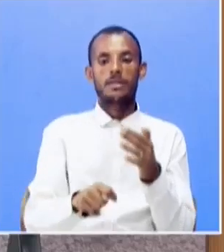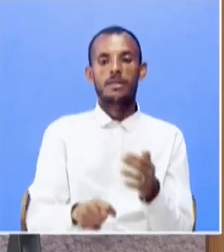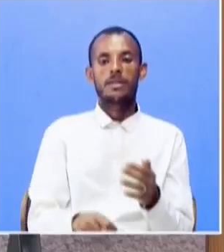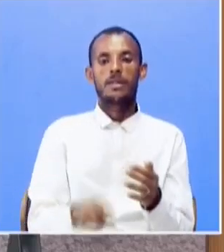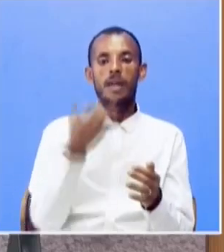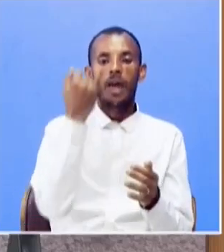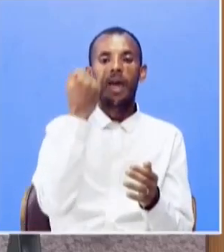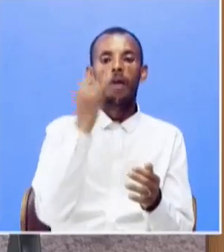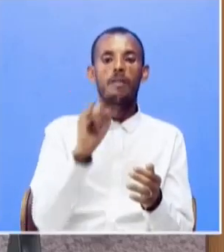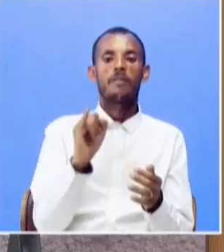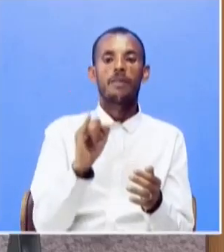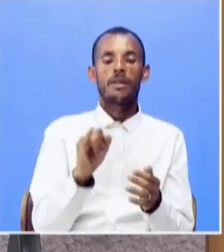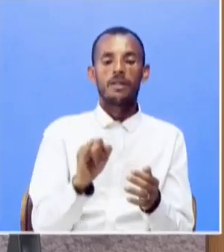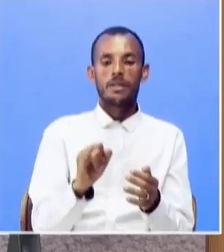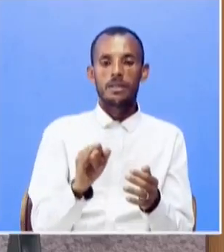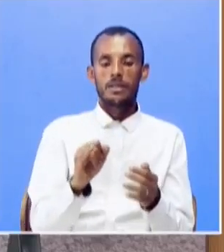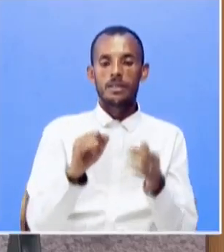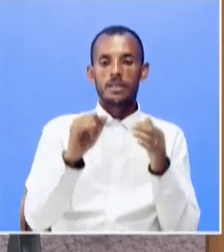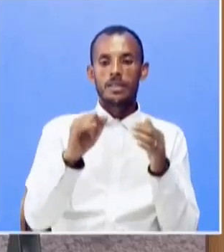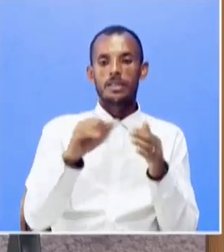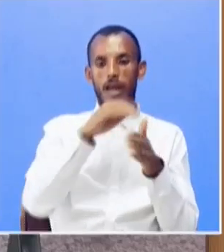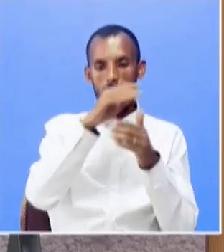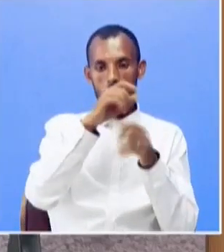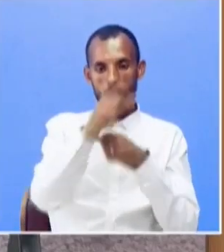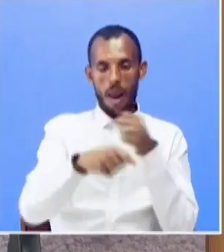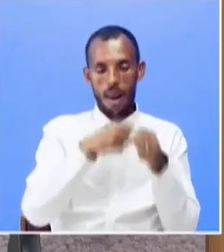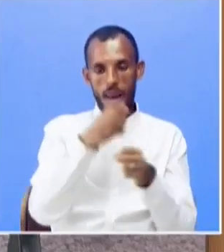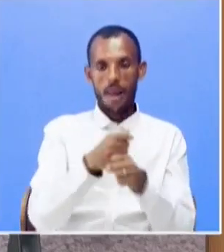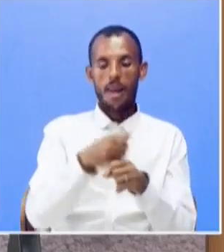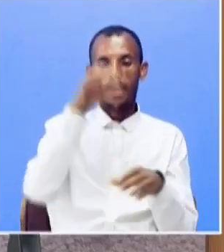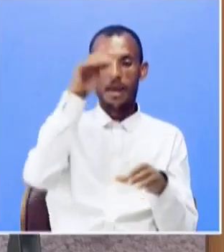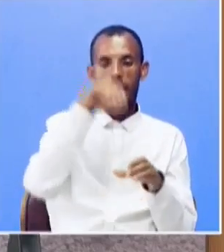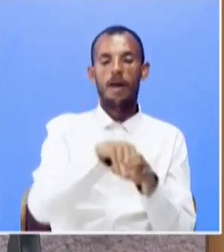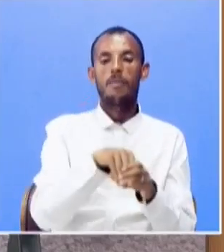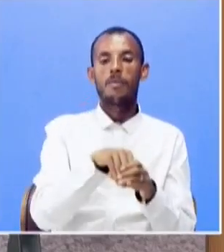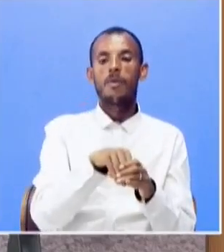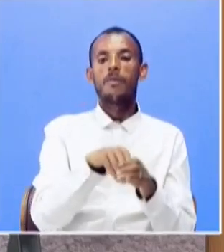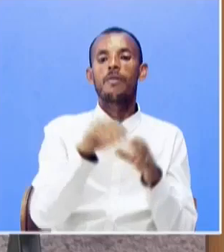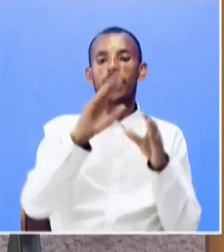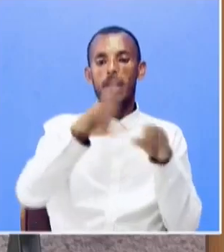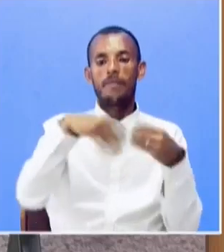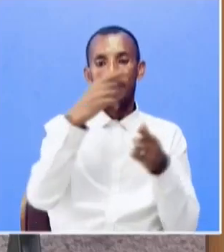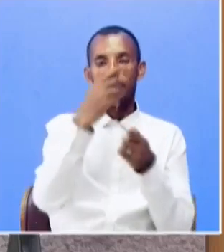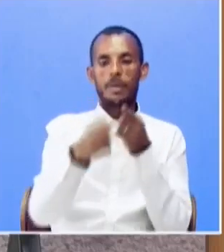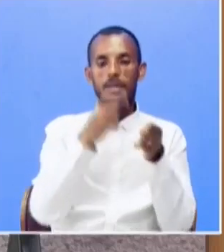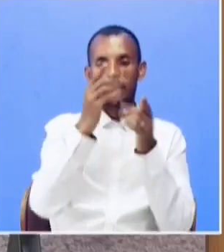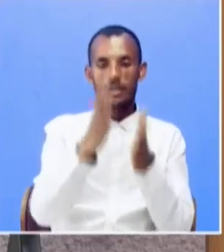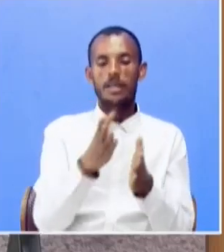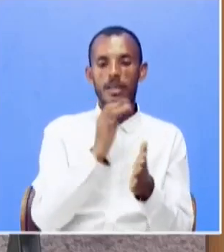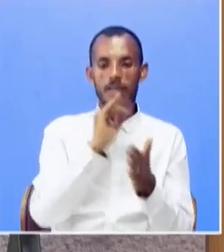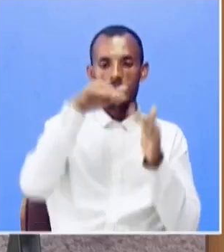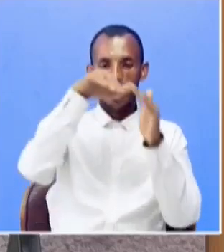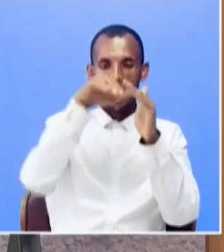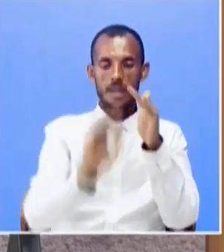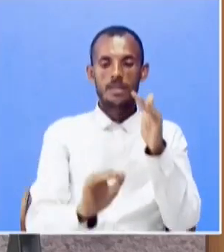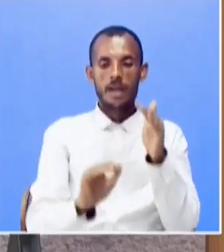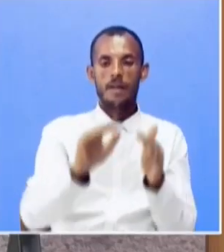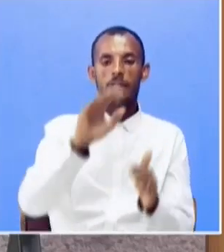If the annual income of a given merchant is less than